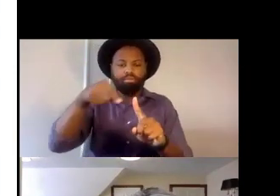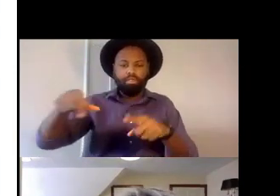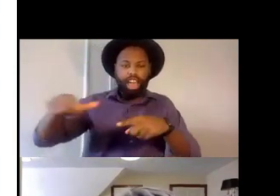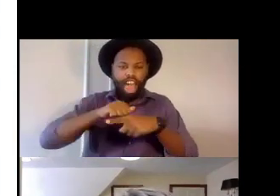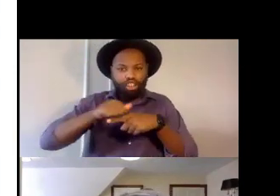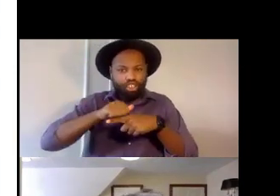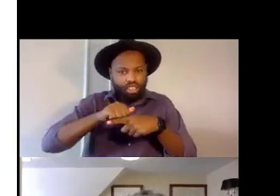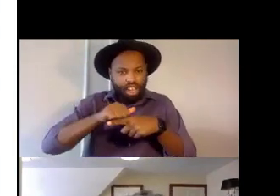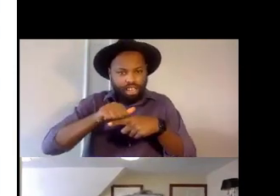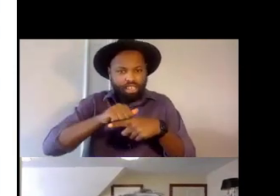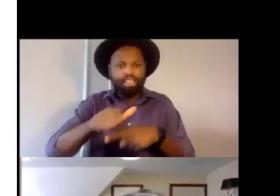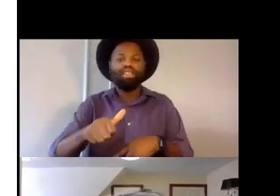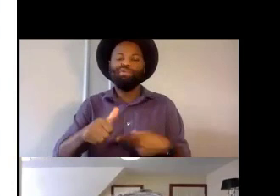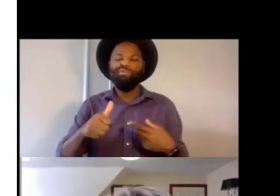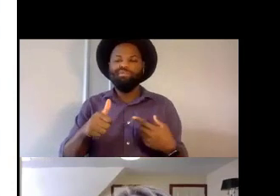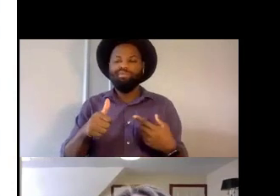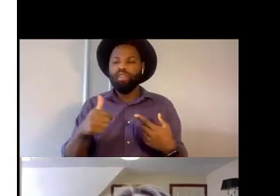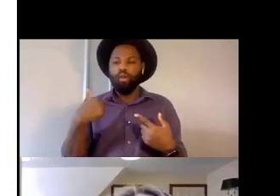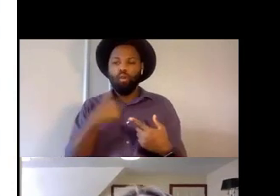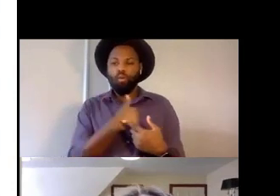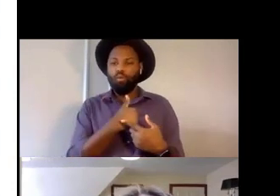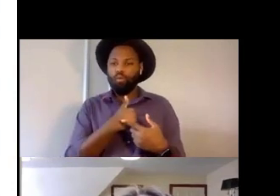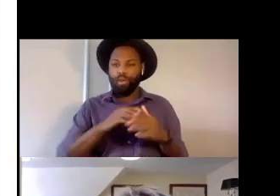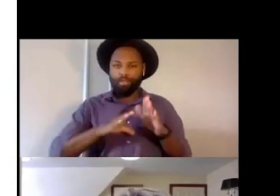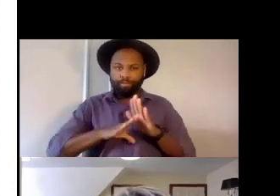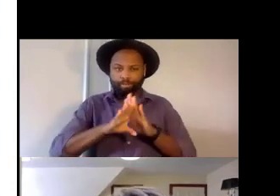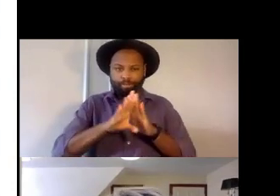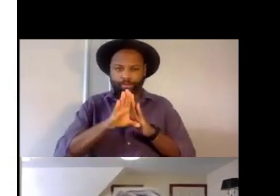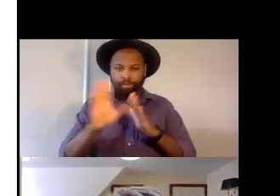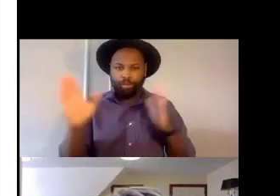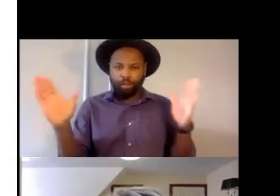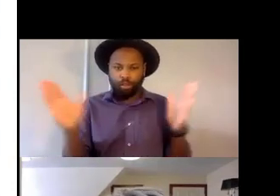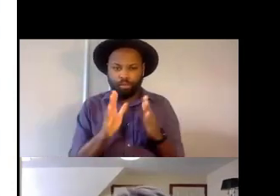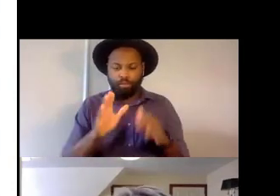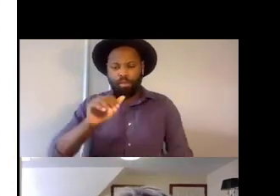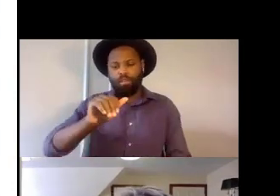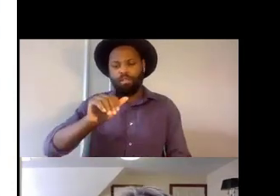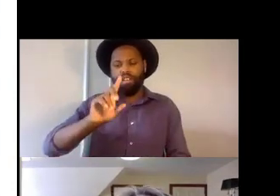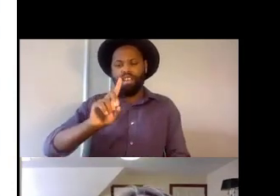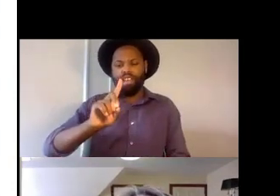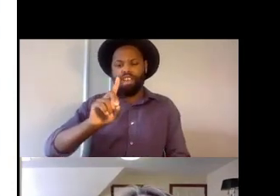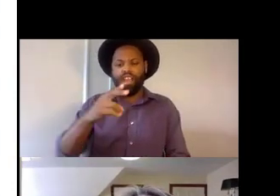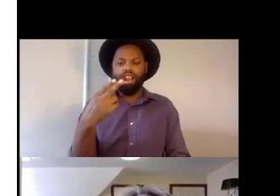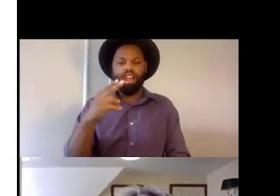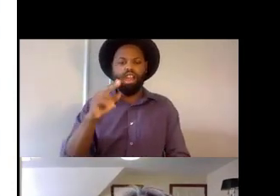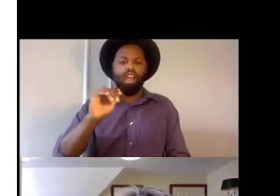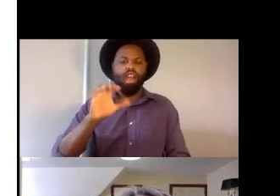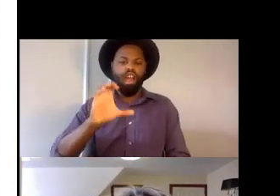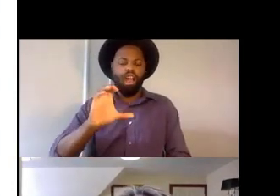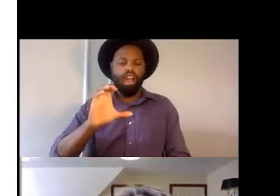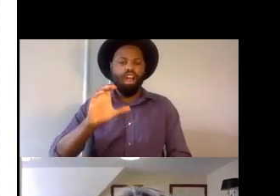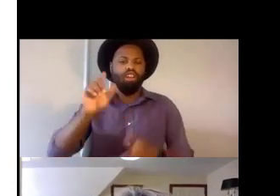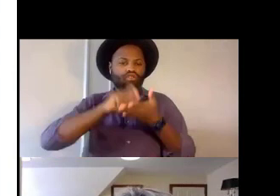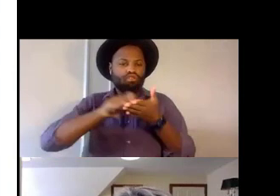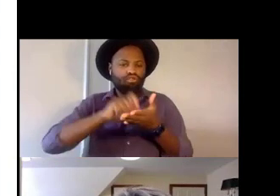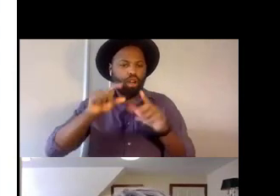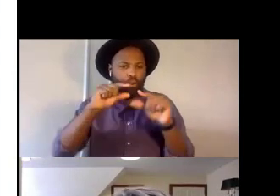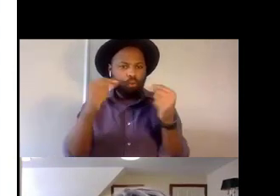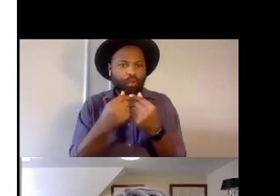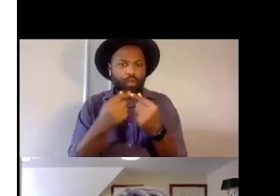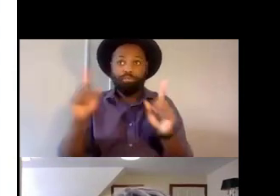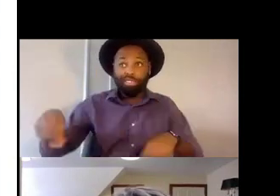we formed a small kind of ad hoc writing group. To date, since